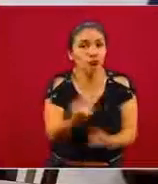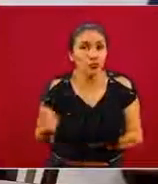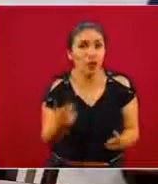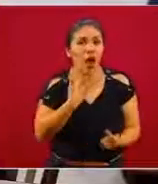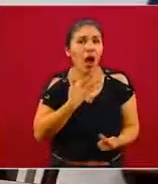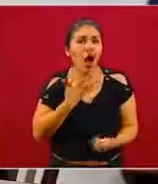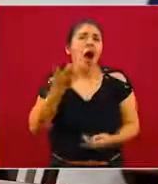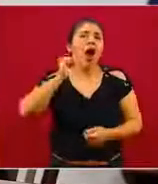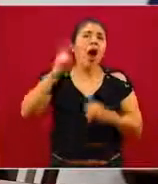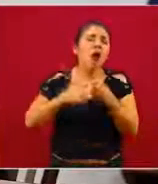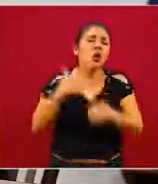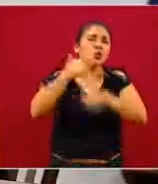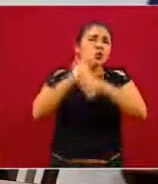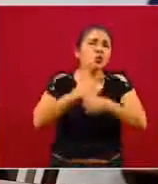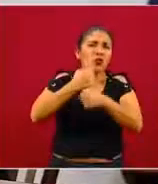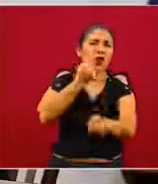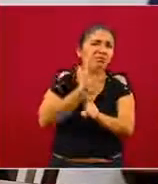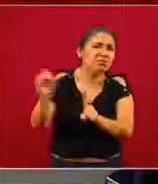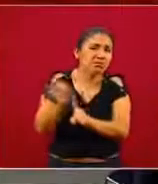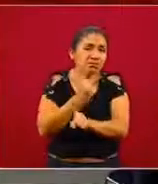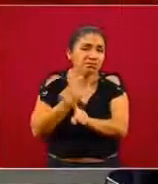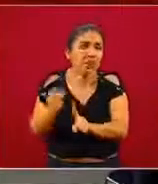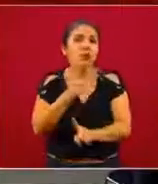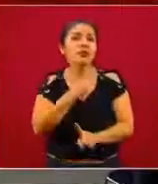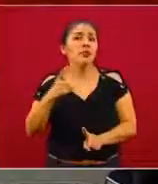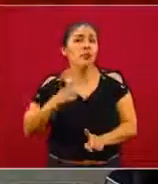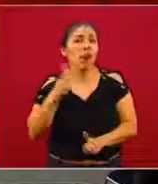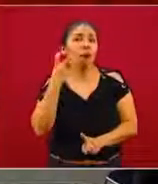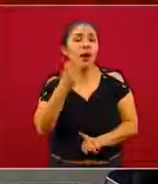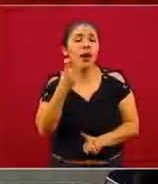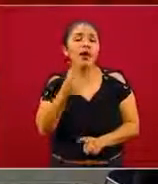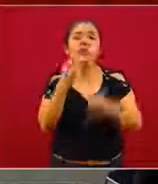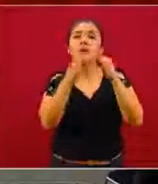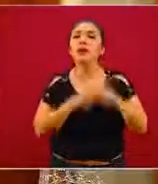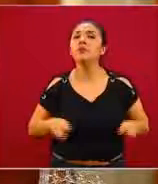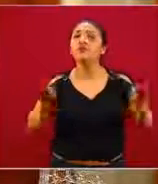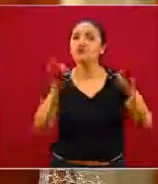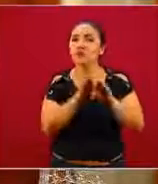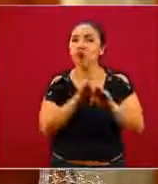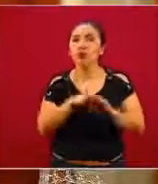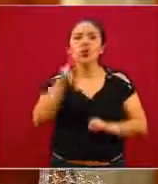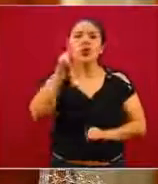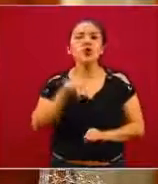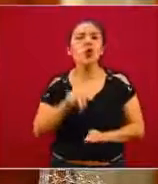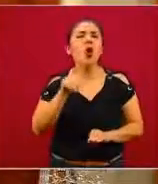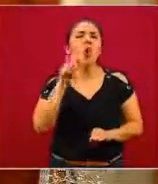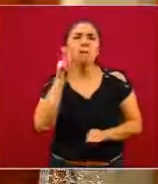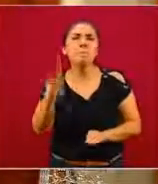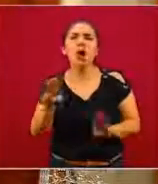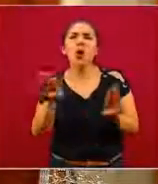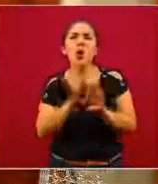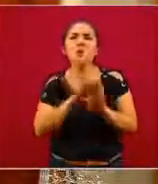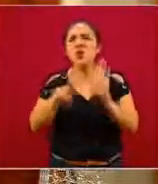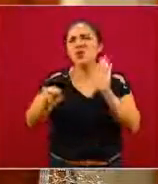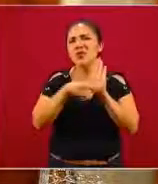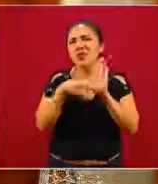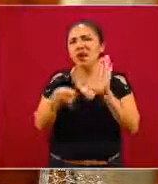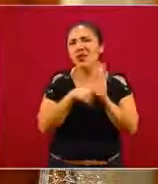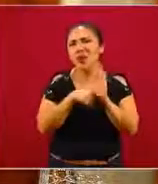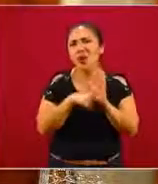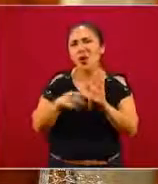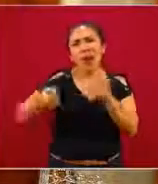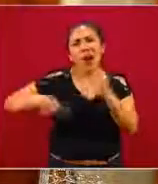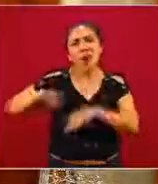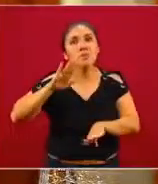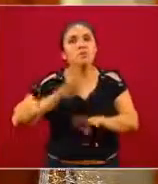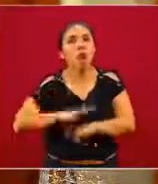psychological protection for children who have suffered violence, these services need to be considered essential so that